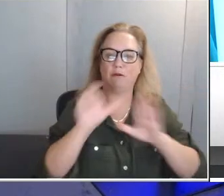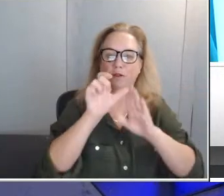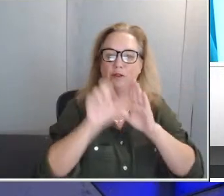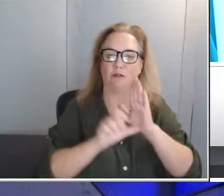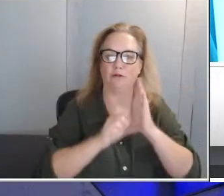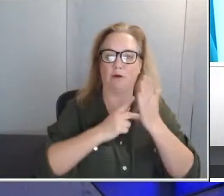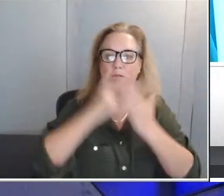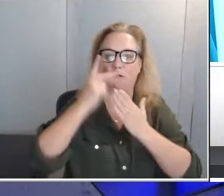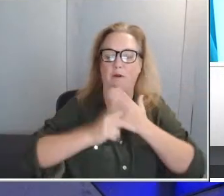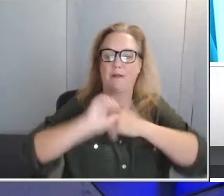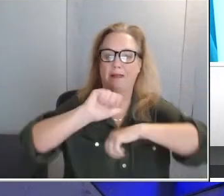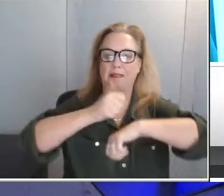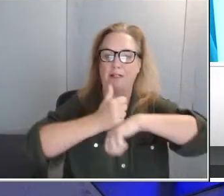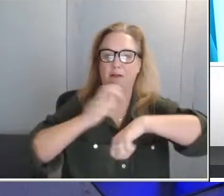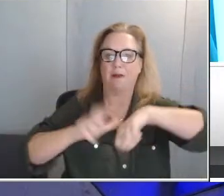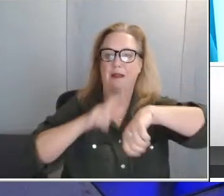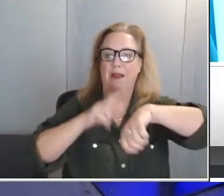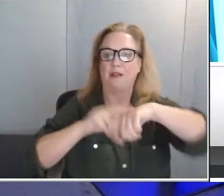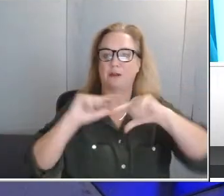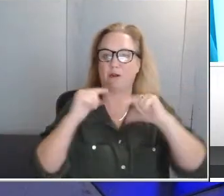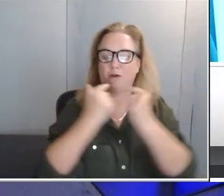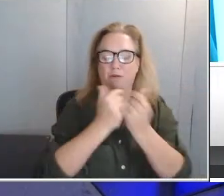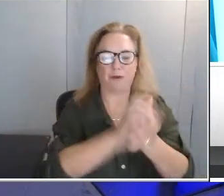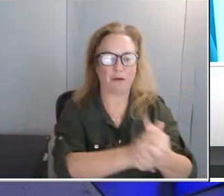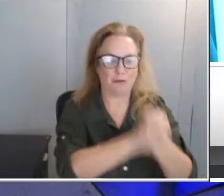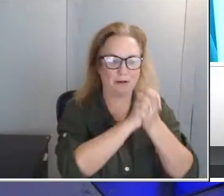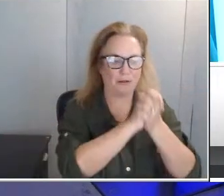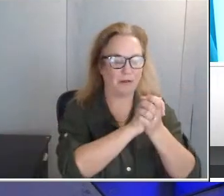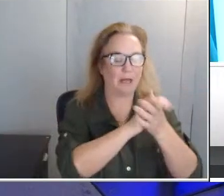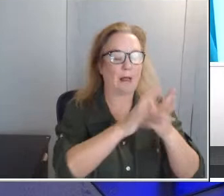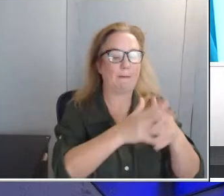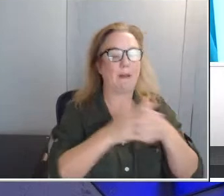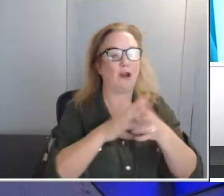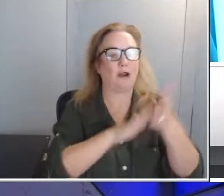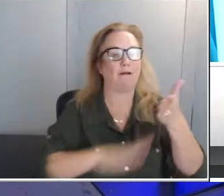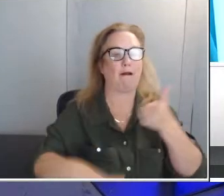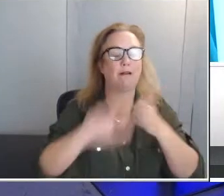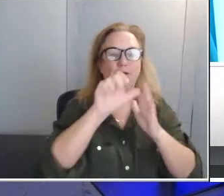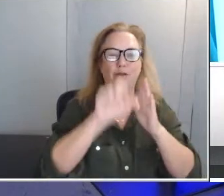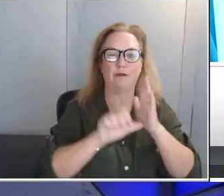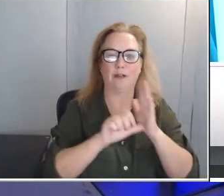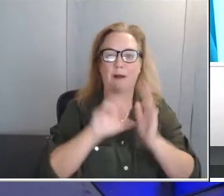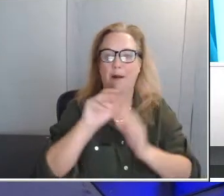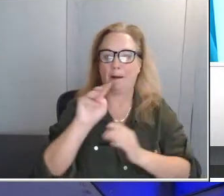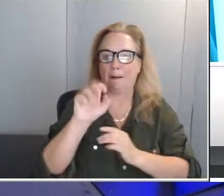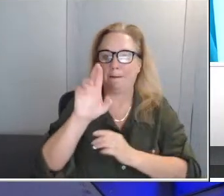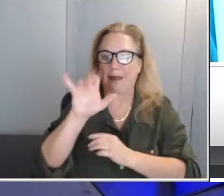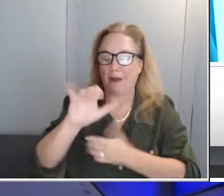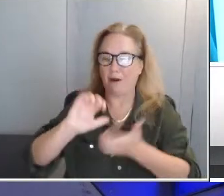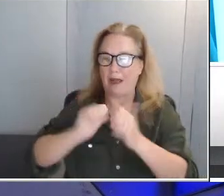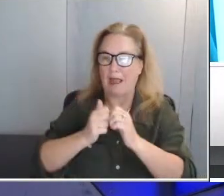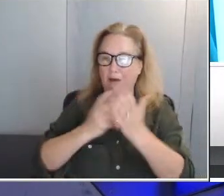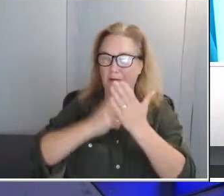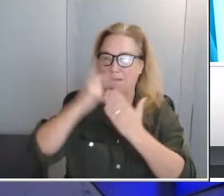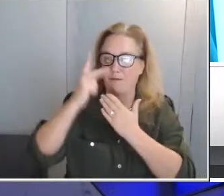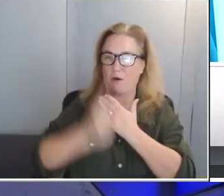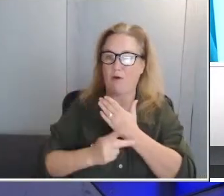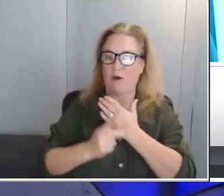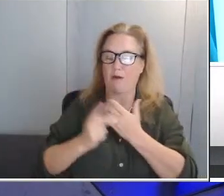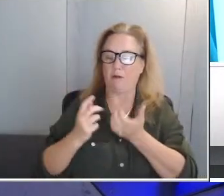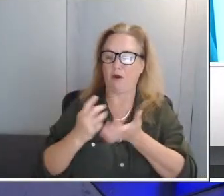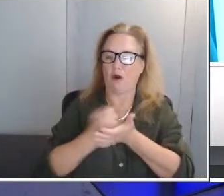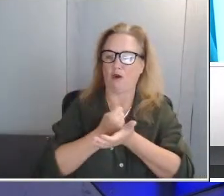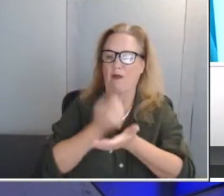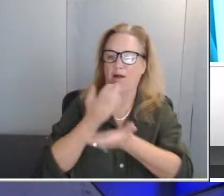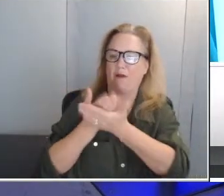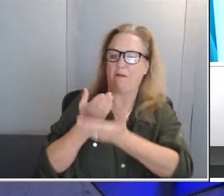national group, so congratulations, the American College of Surgeons. I want to start with Mary. How did the program earn that verification? How does